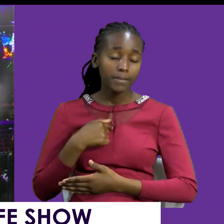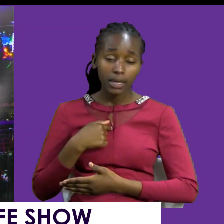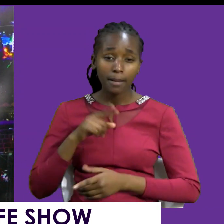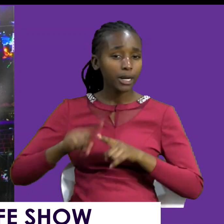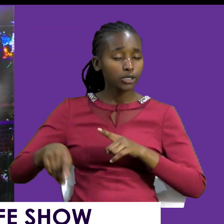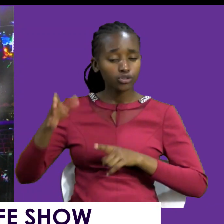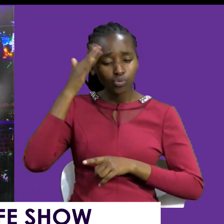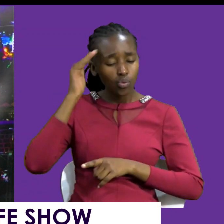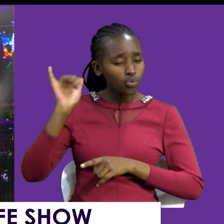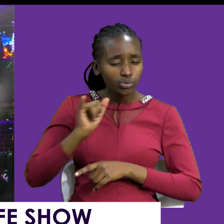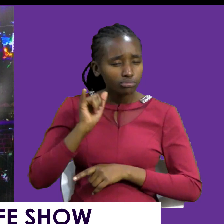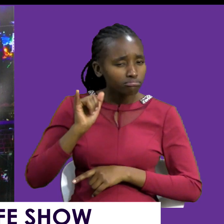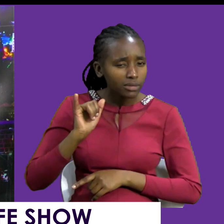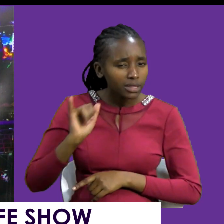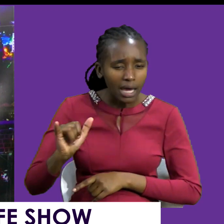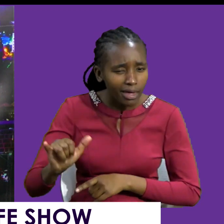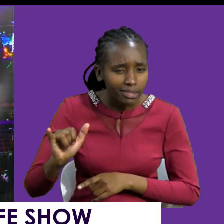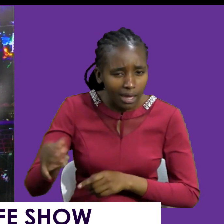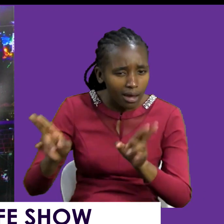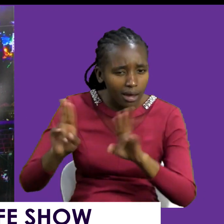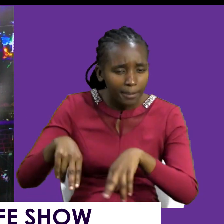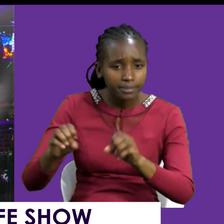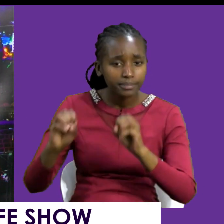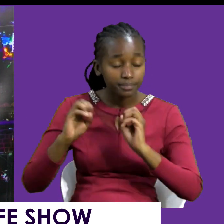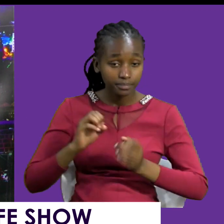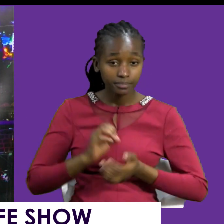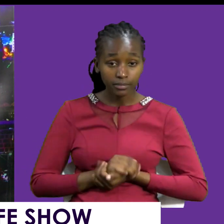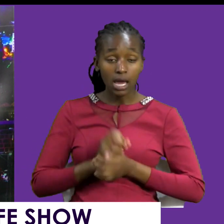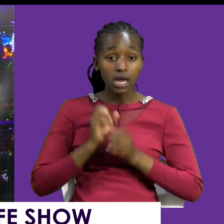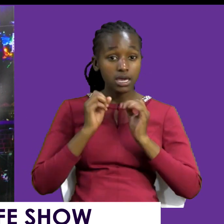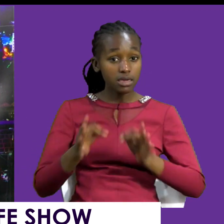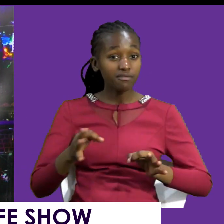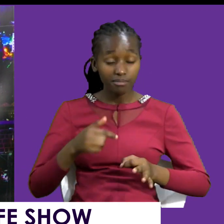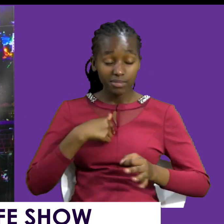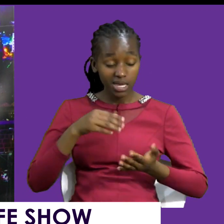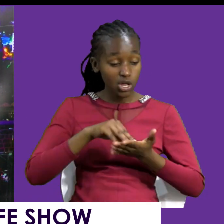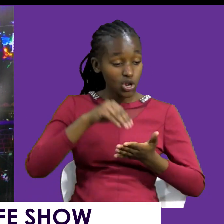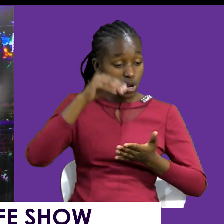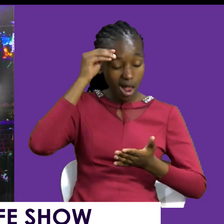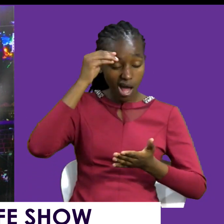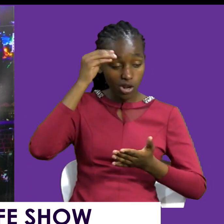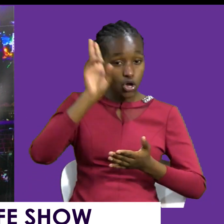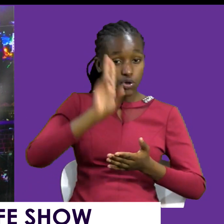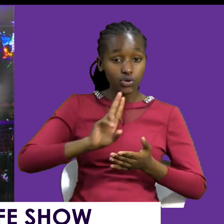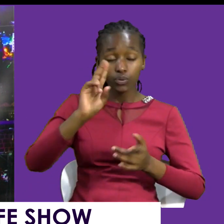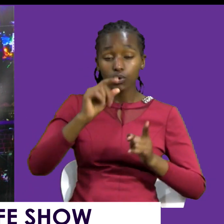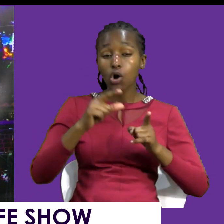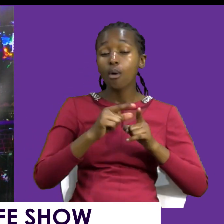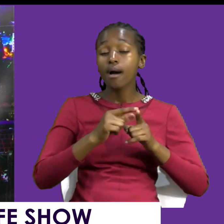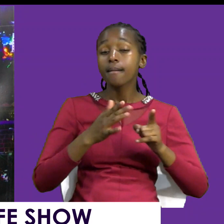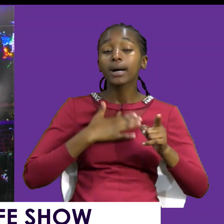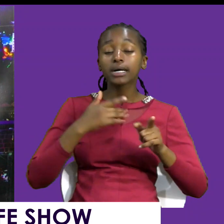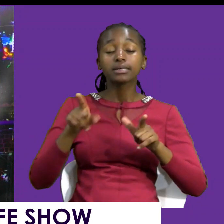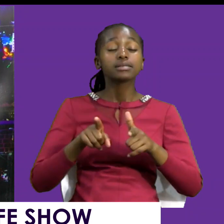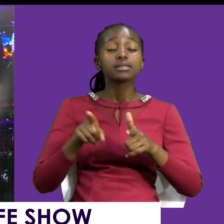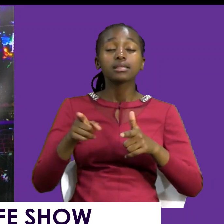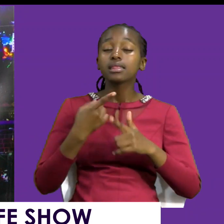doing. If I've not learned how to use words, how to stand for who I